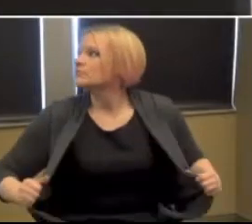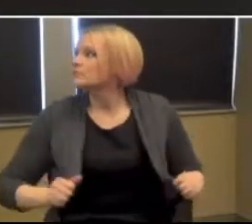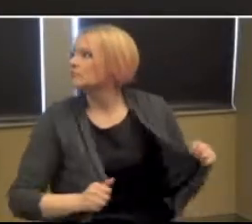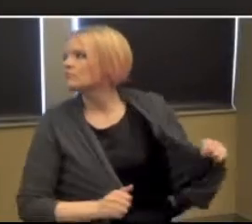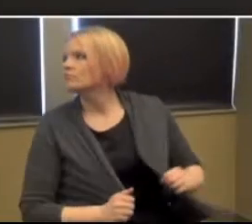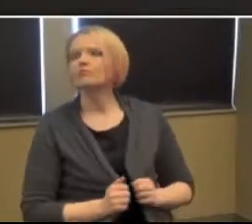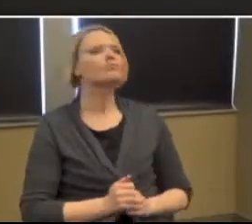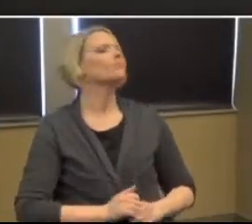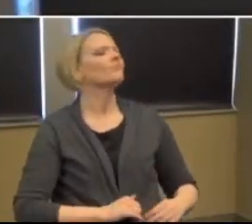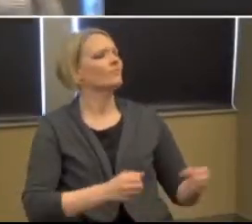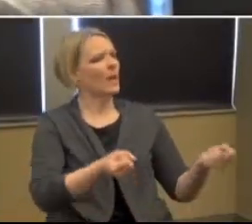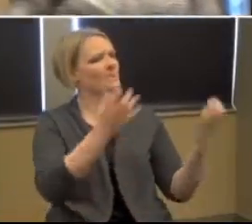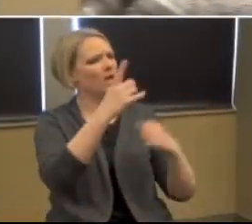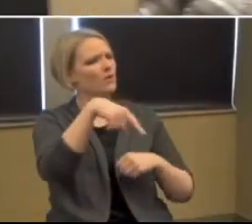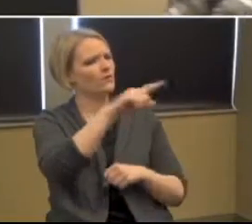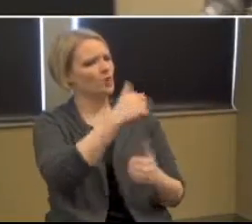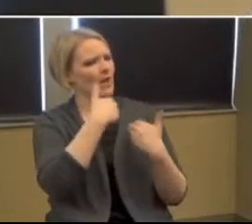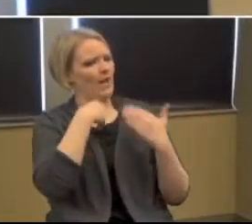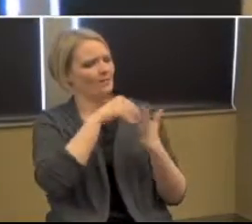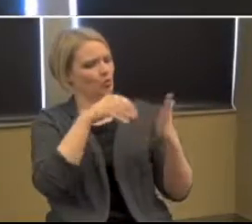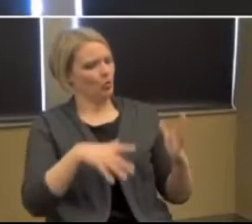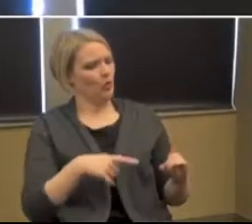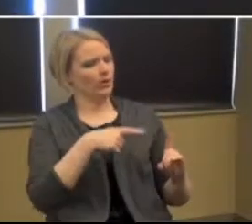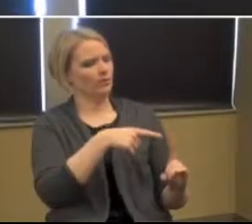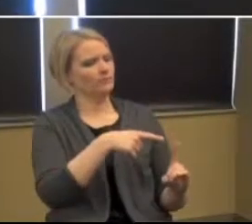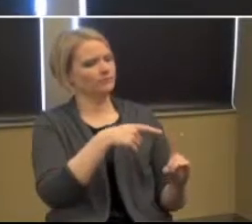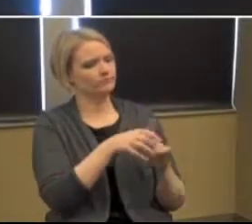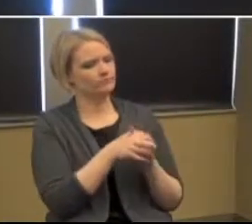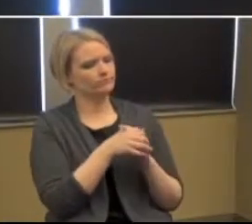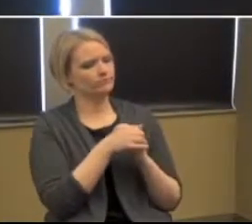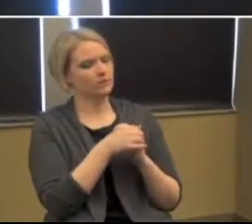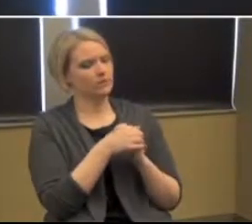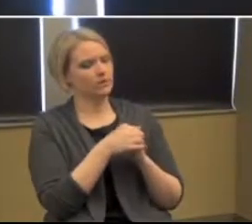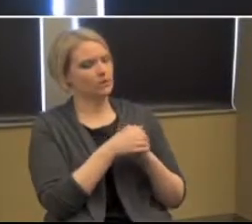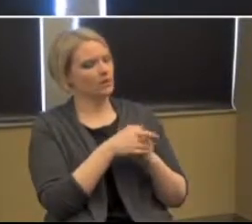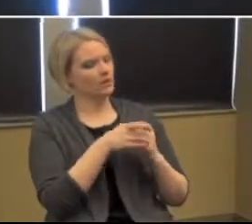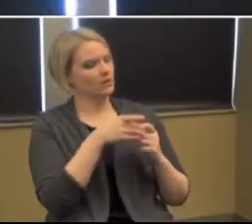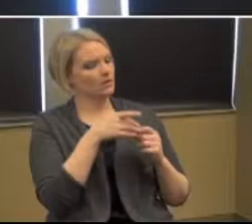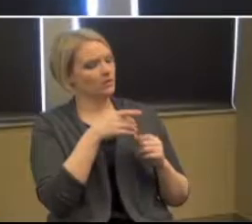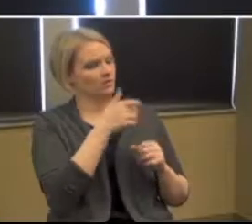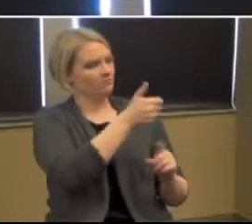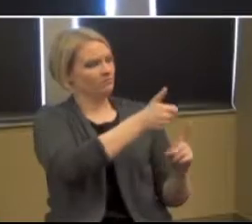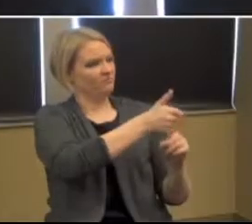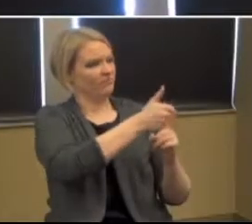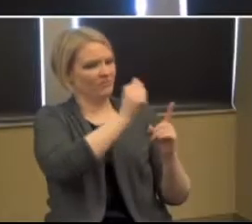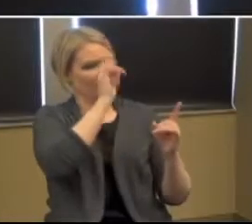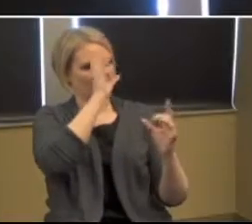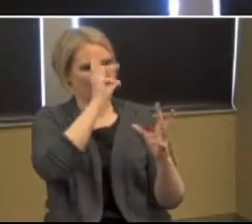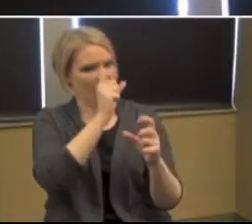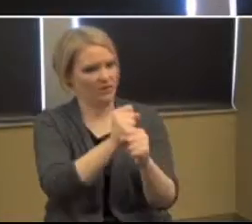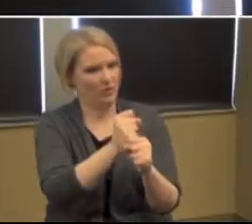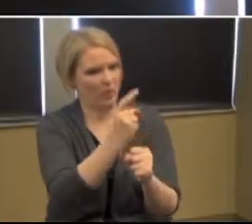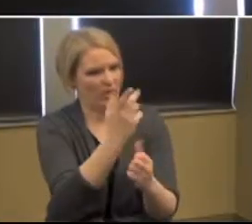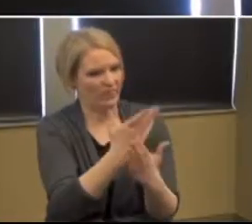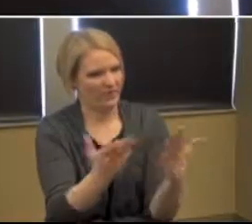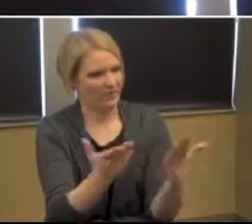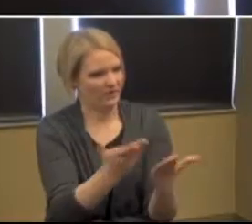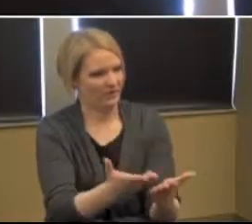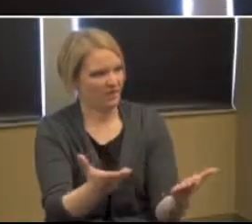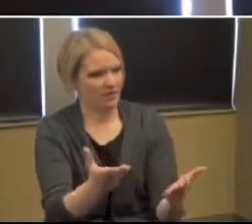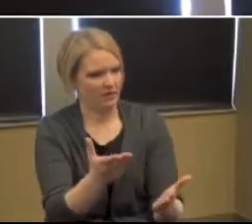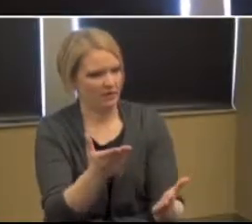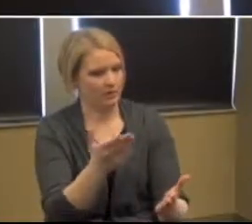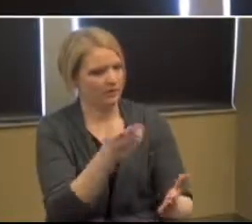How many of you have a student who might be very interested in certain objects, may